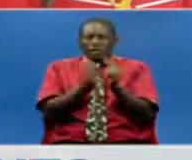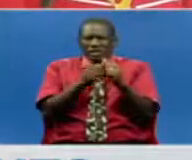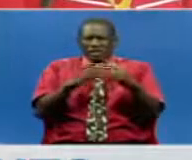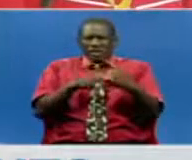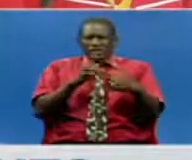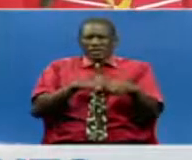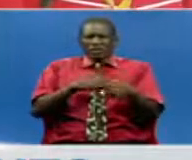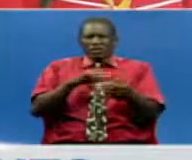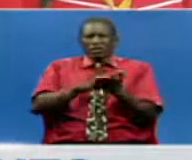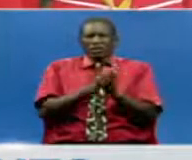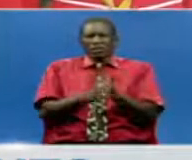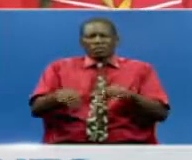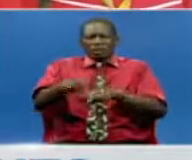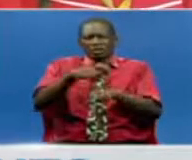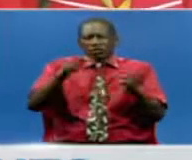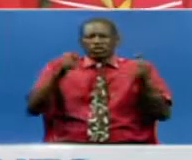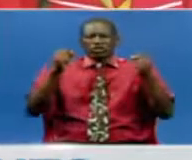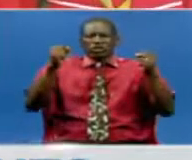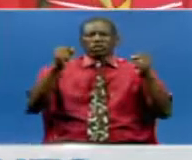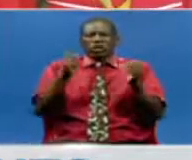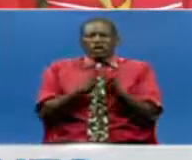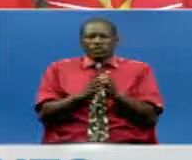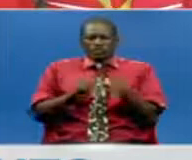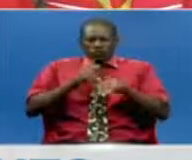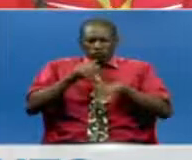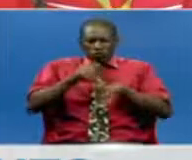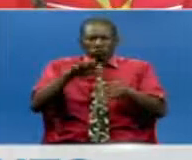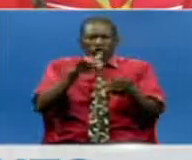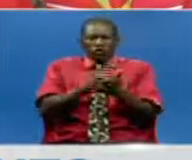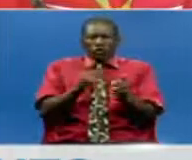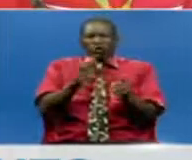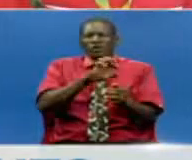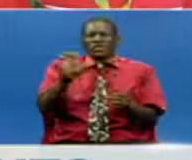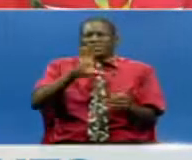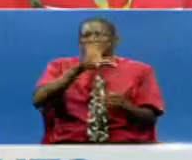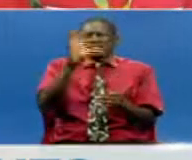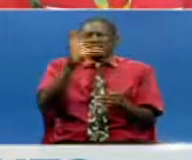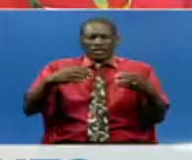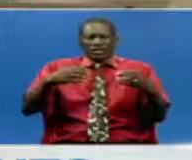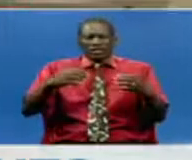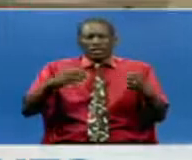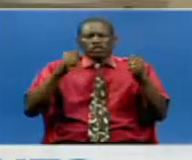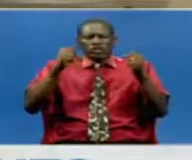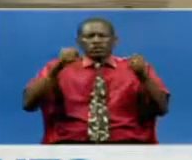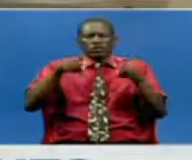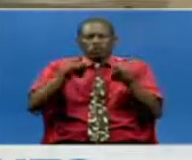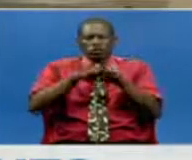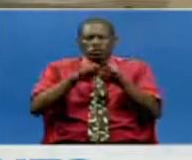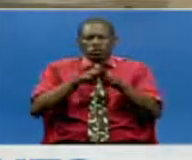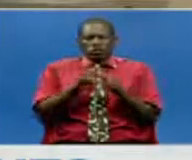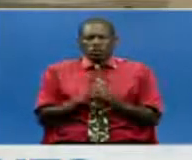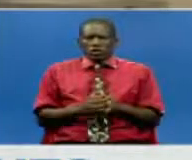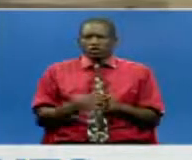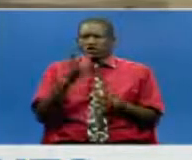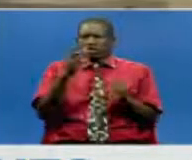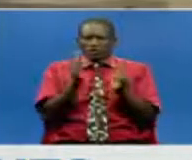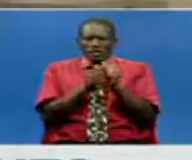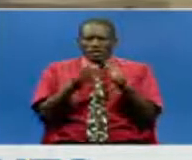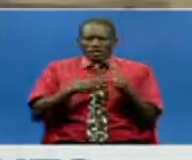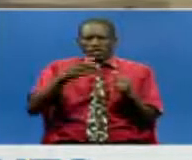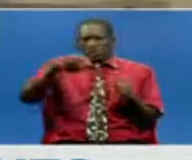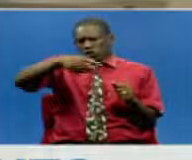were crowned the national champions, and they followed that up with the East African crown. In 2019, we won